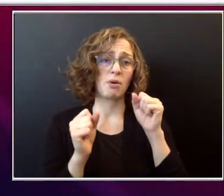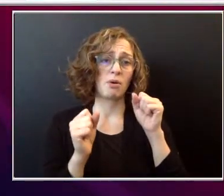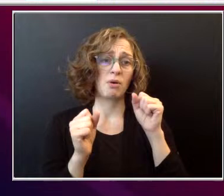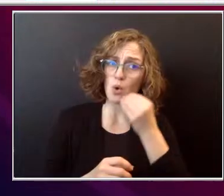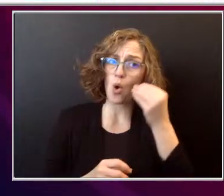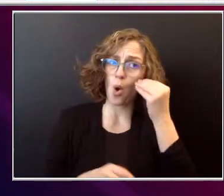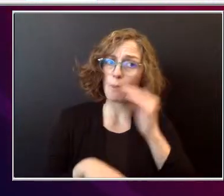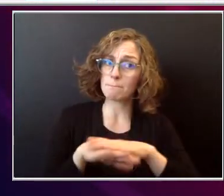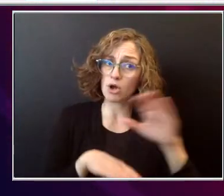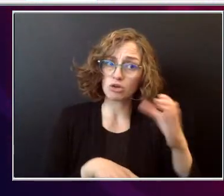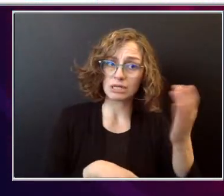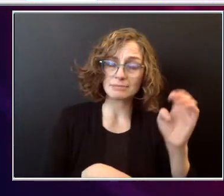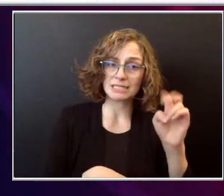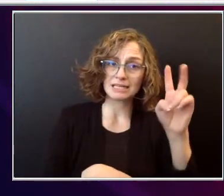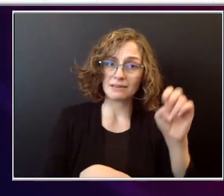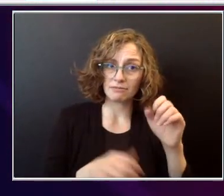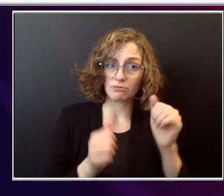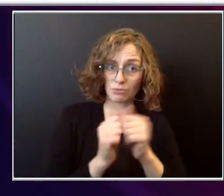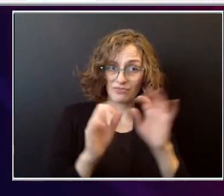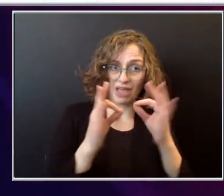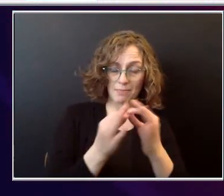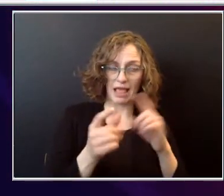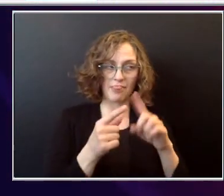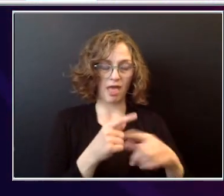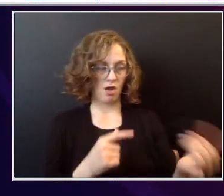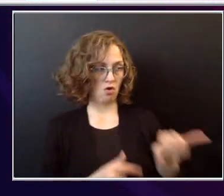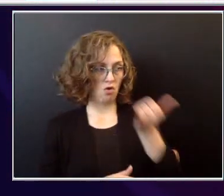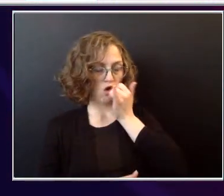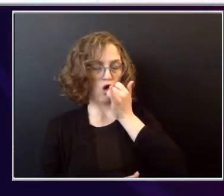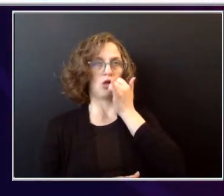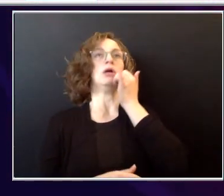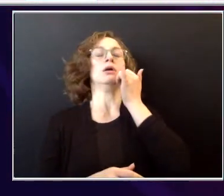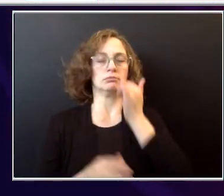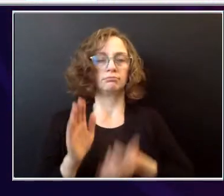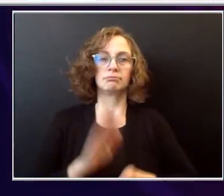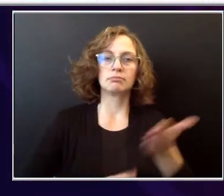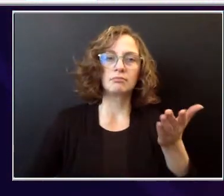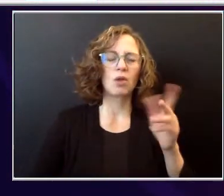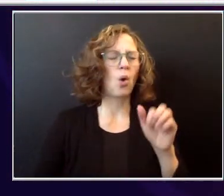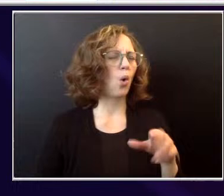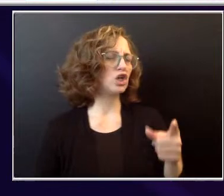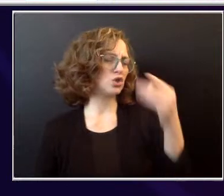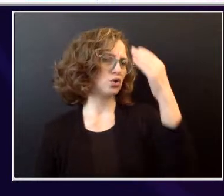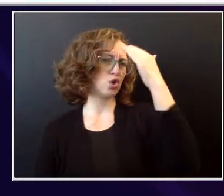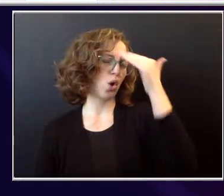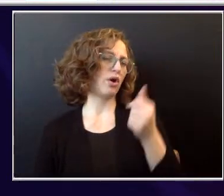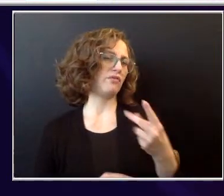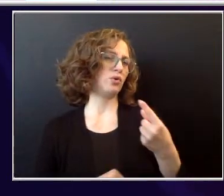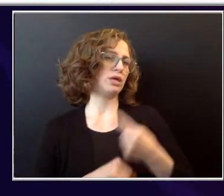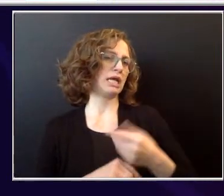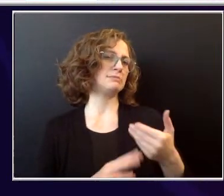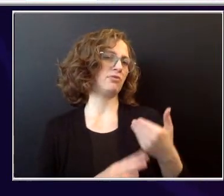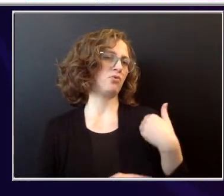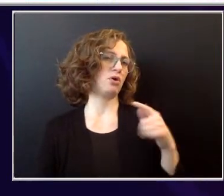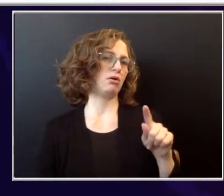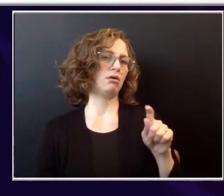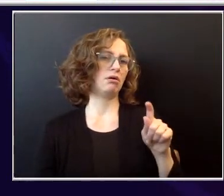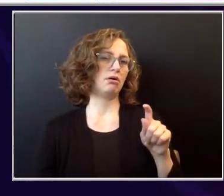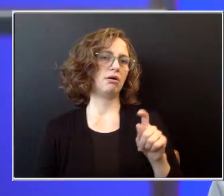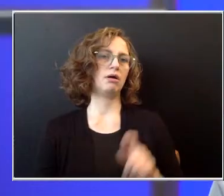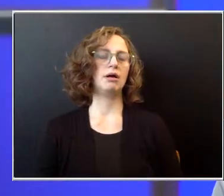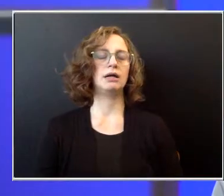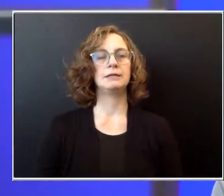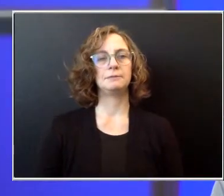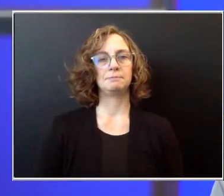call, we got to go? Or are you knowing a couple days ahead of time, okay, this might be happening? I'm like,